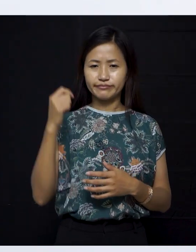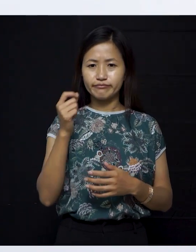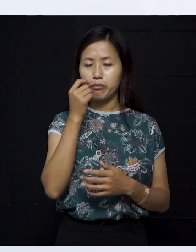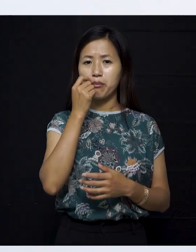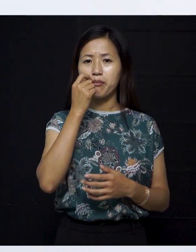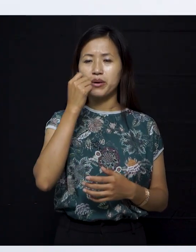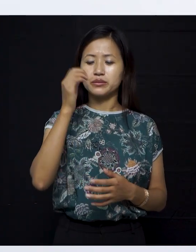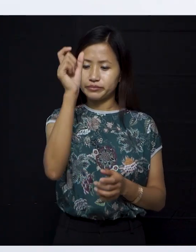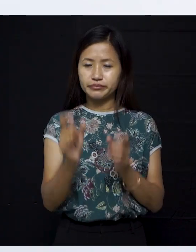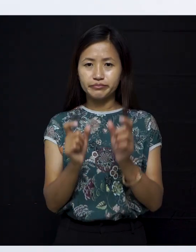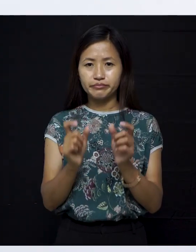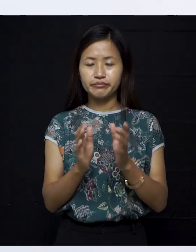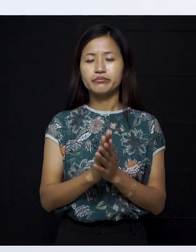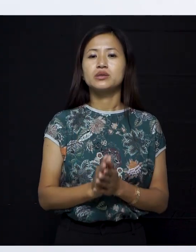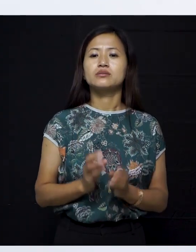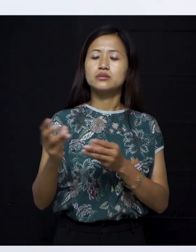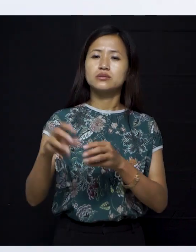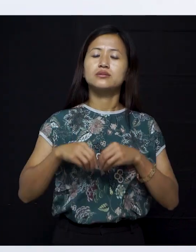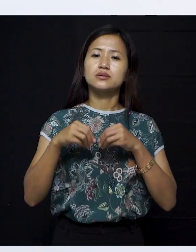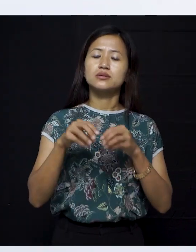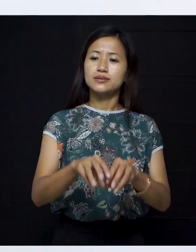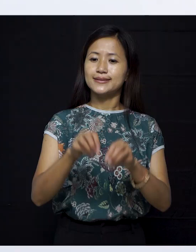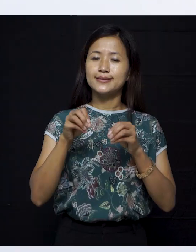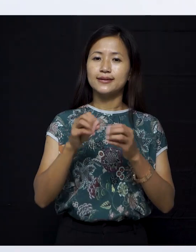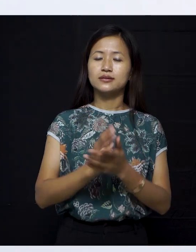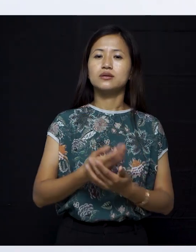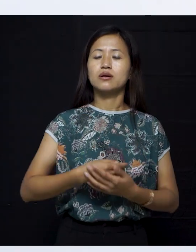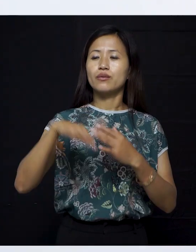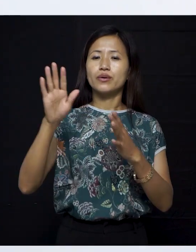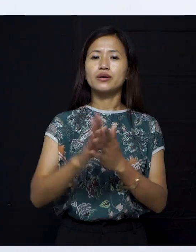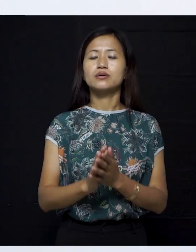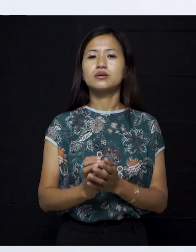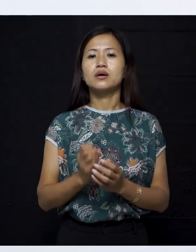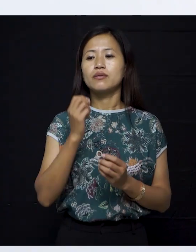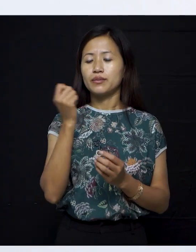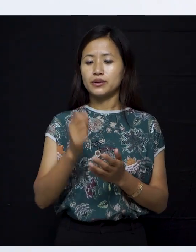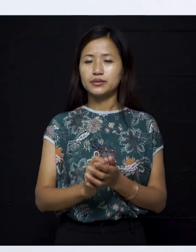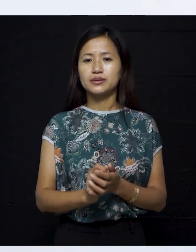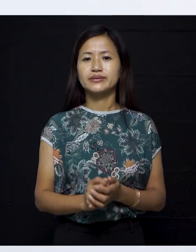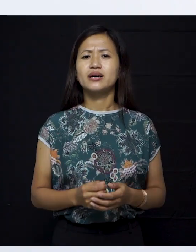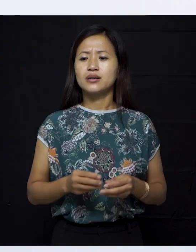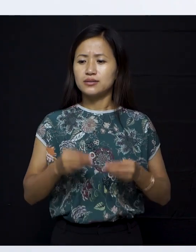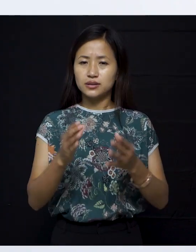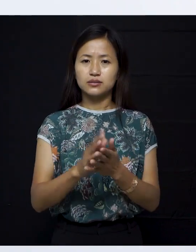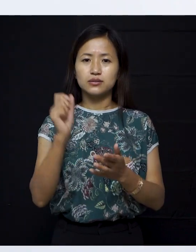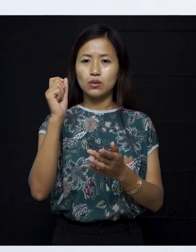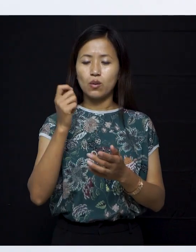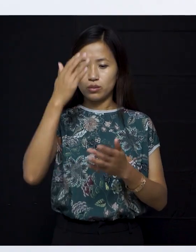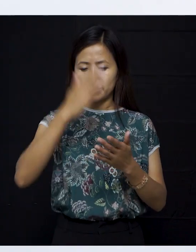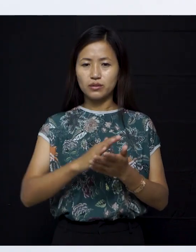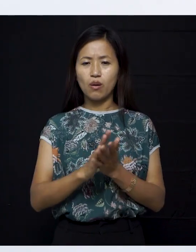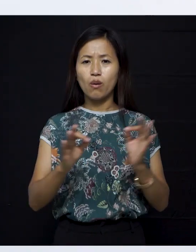Even to this extent, they did not lose hope. We see the mother sprinkling the holy water on the clothes of Michael and also on Bartley's